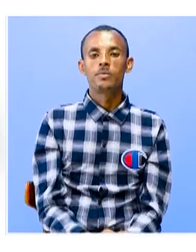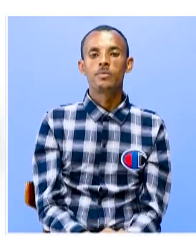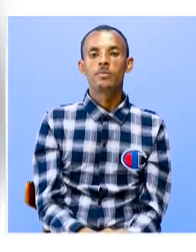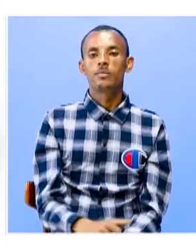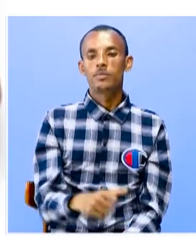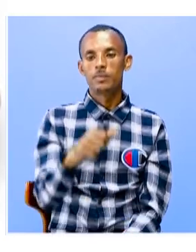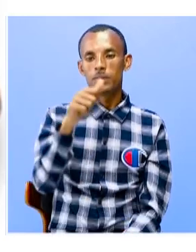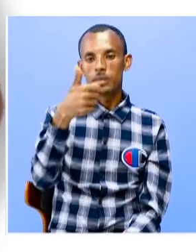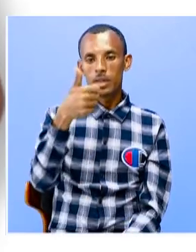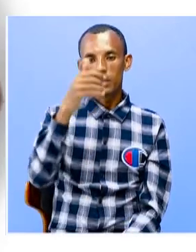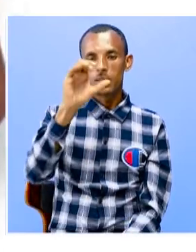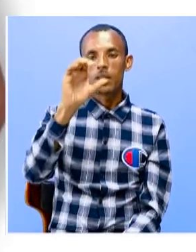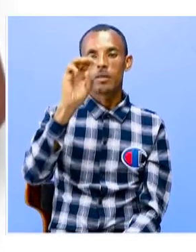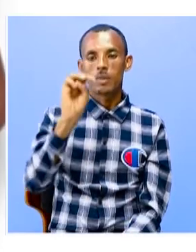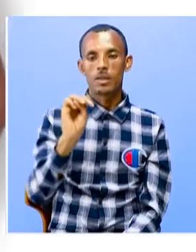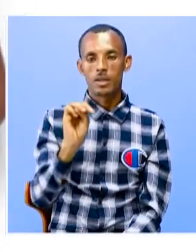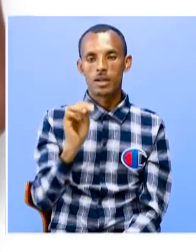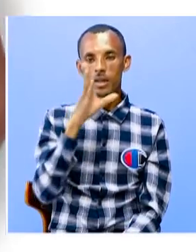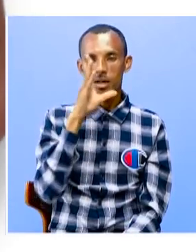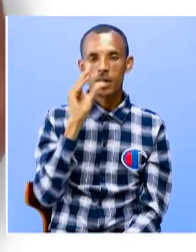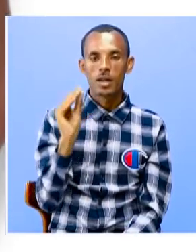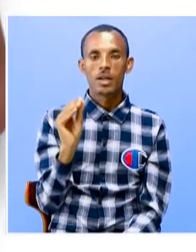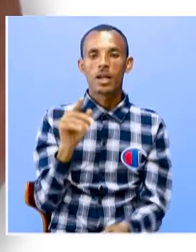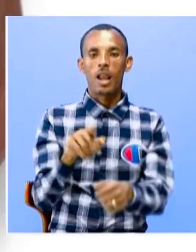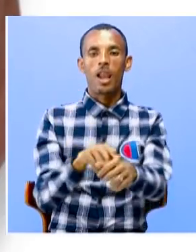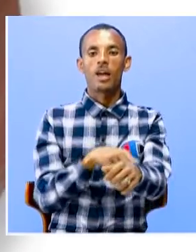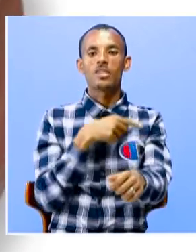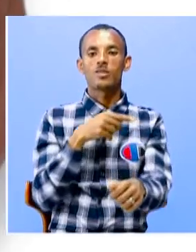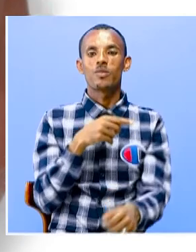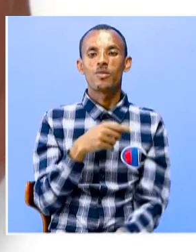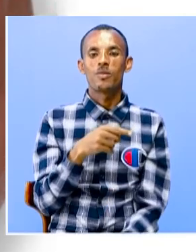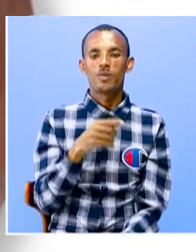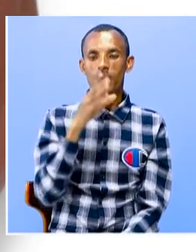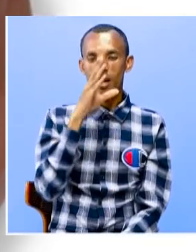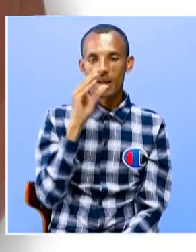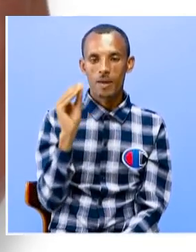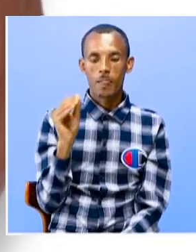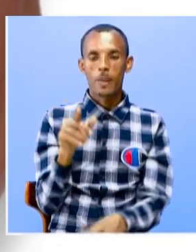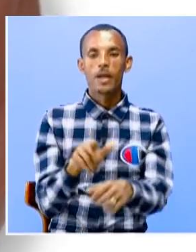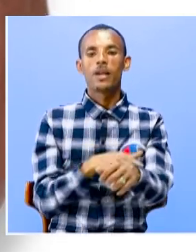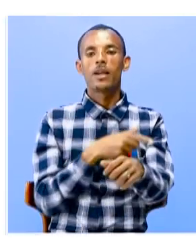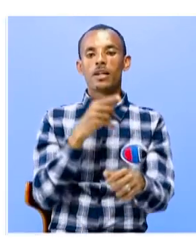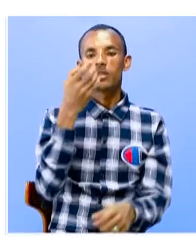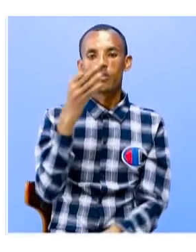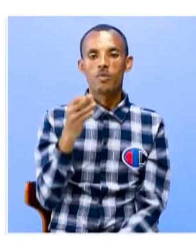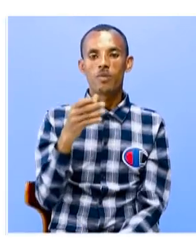10 centimeter and length of AD